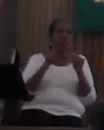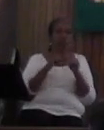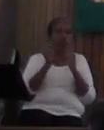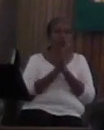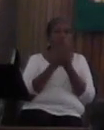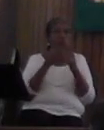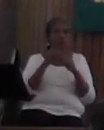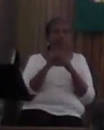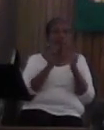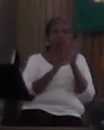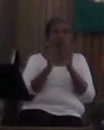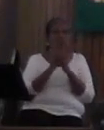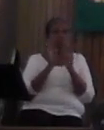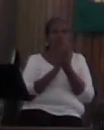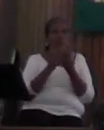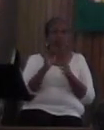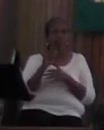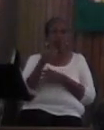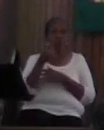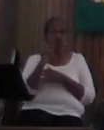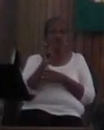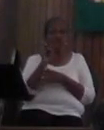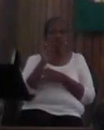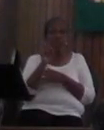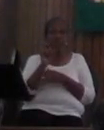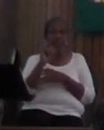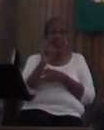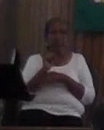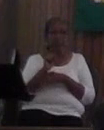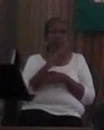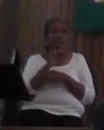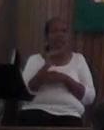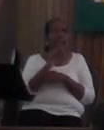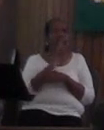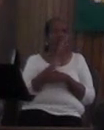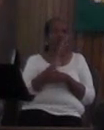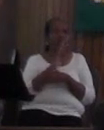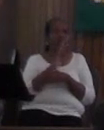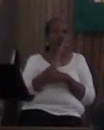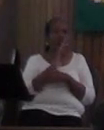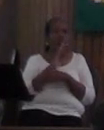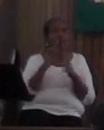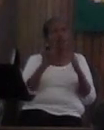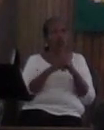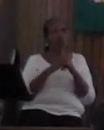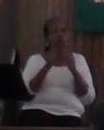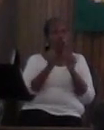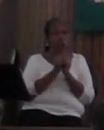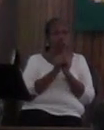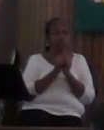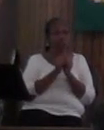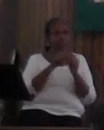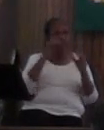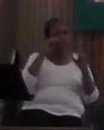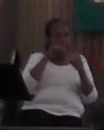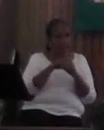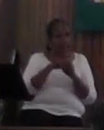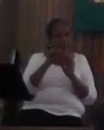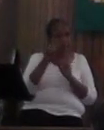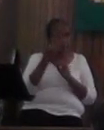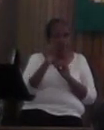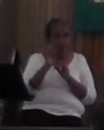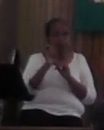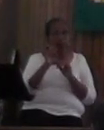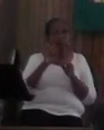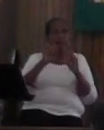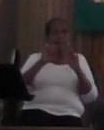Bible is Genesis. And Genesis begins with these words: "In the beginning,